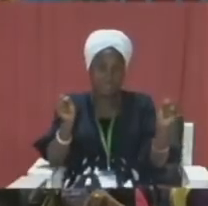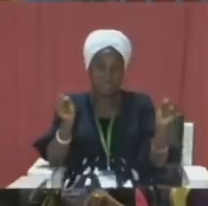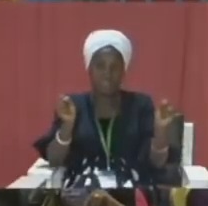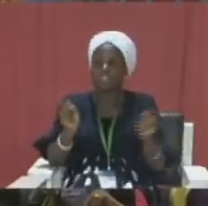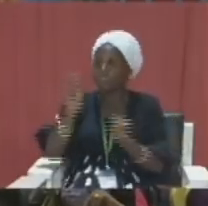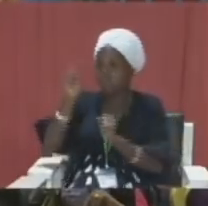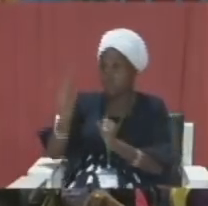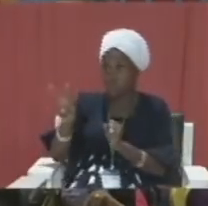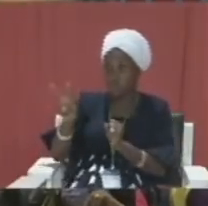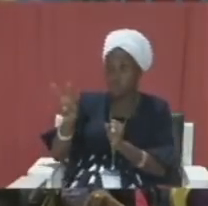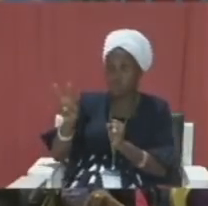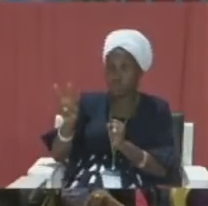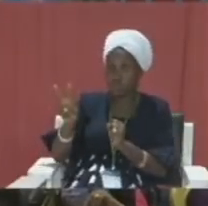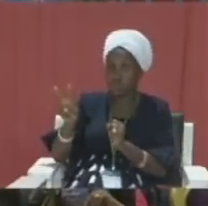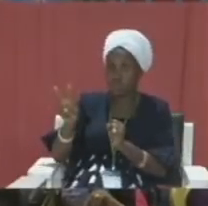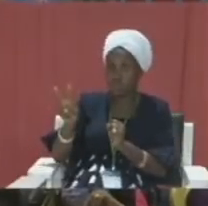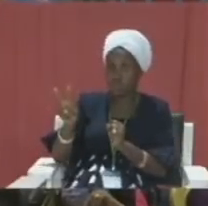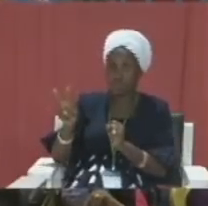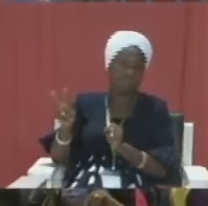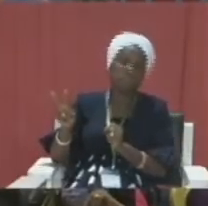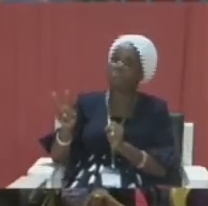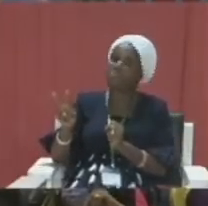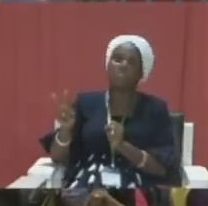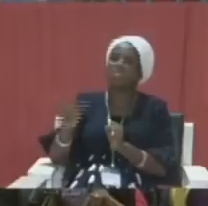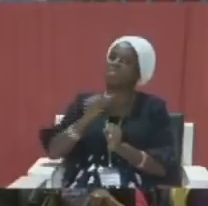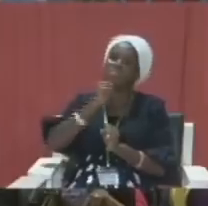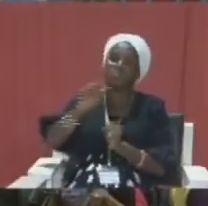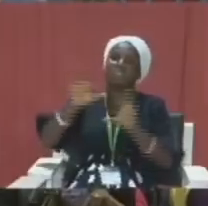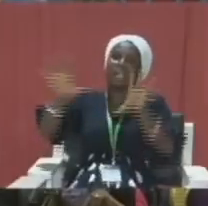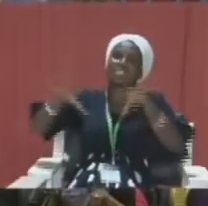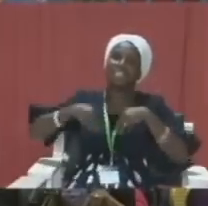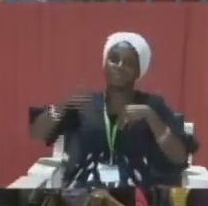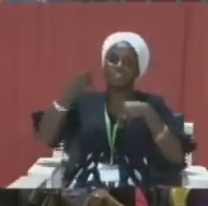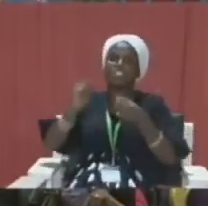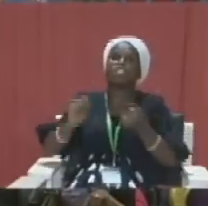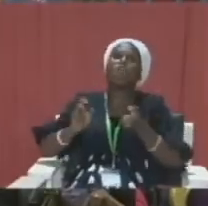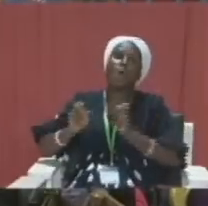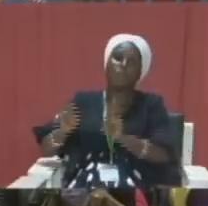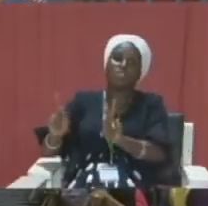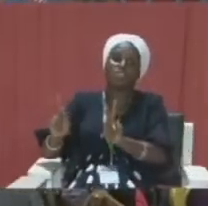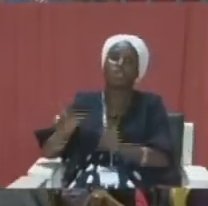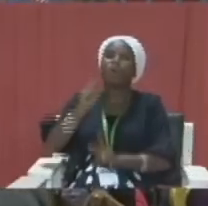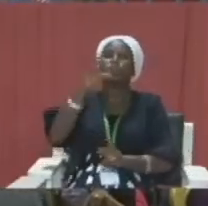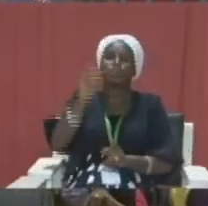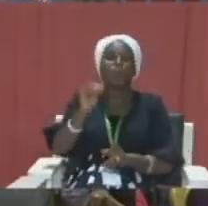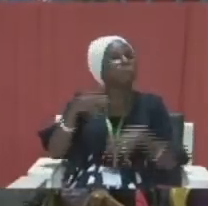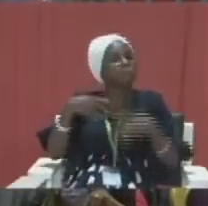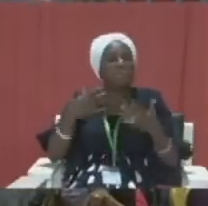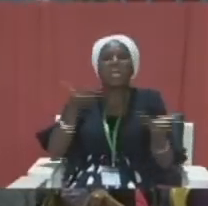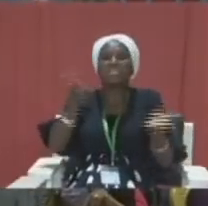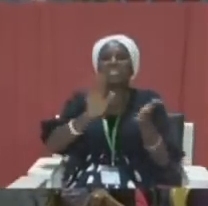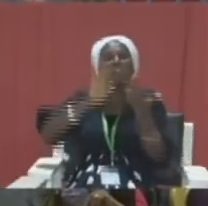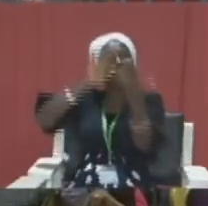of them did not make use of the opportunity. So they faced death by themselves.